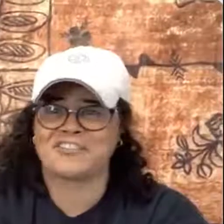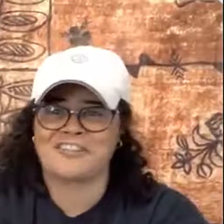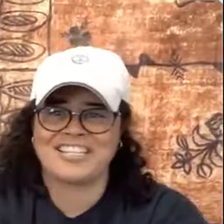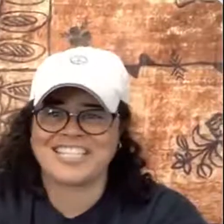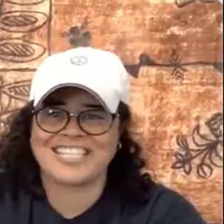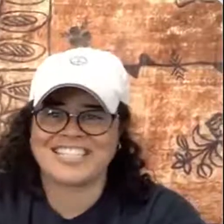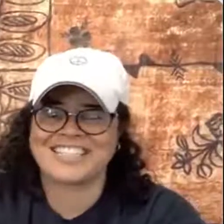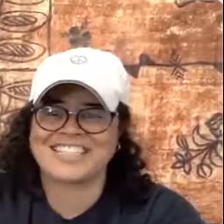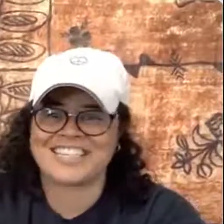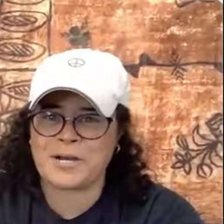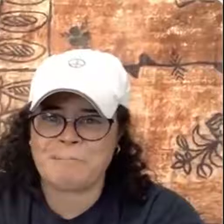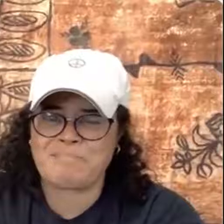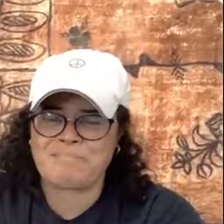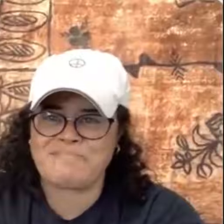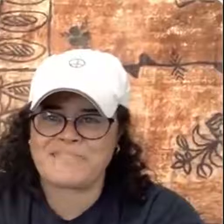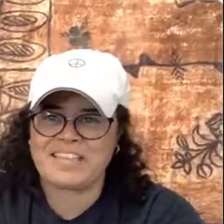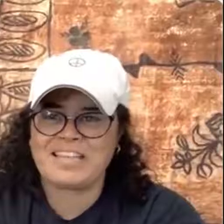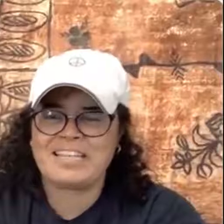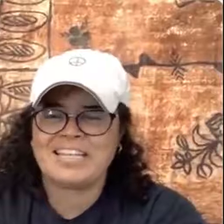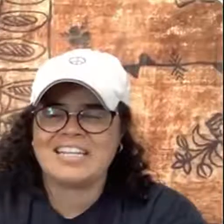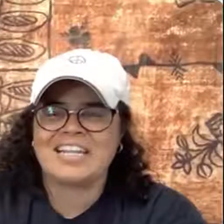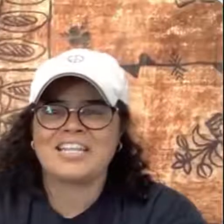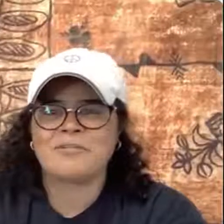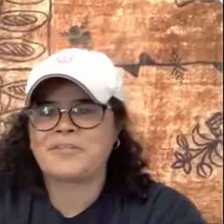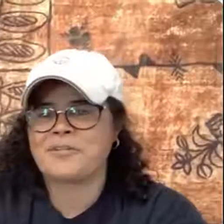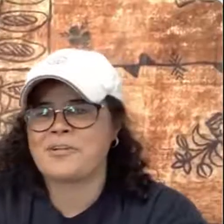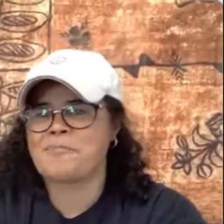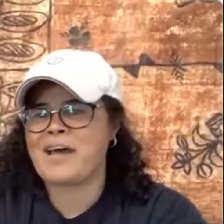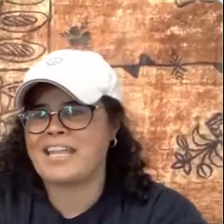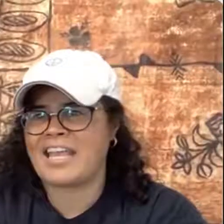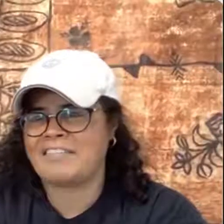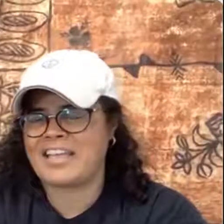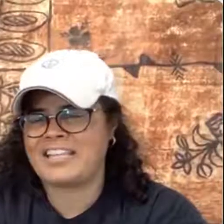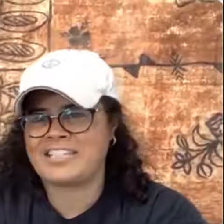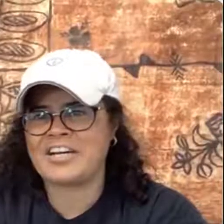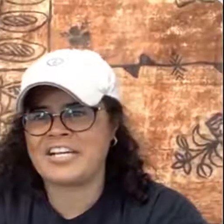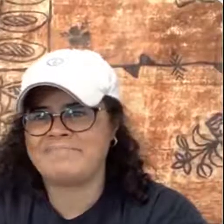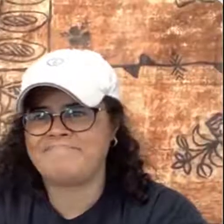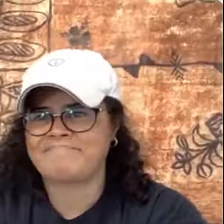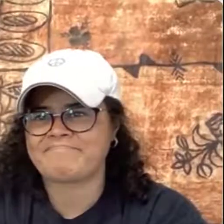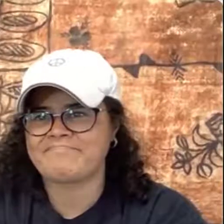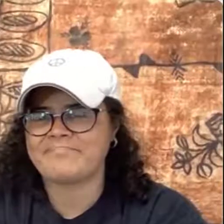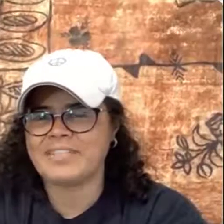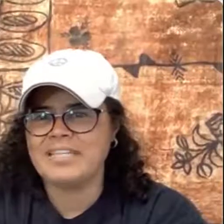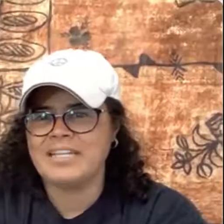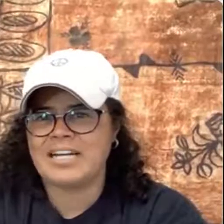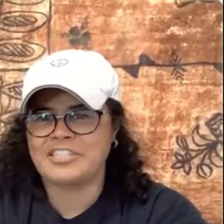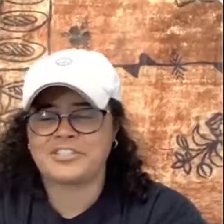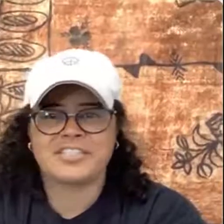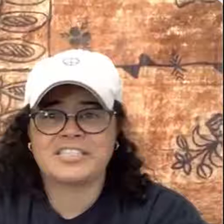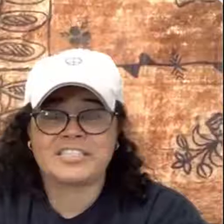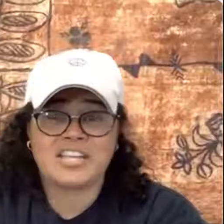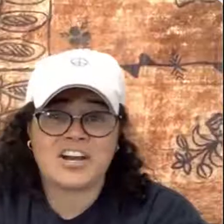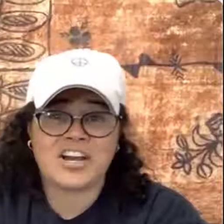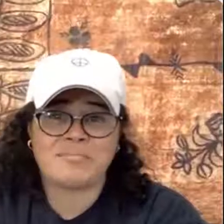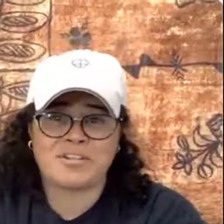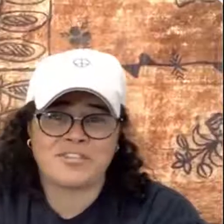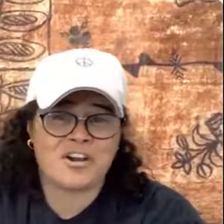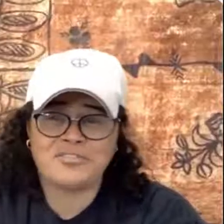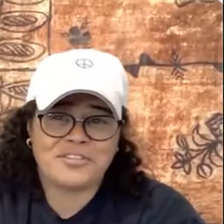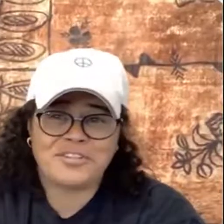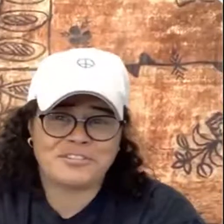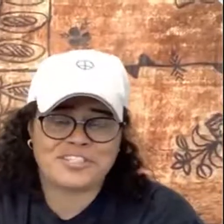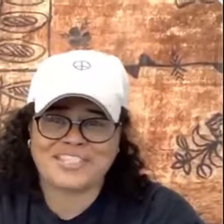7 generations to come. Anyway, we're about at that time. During this time